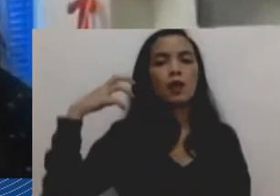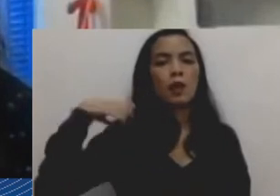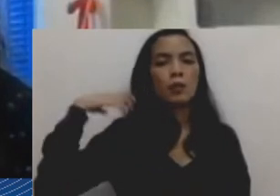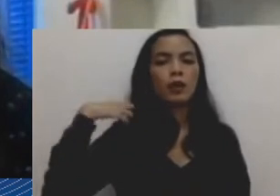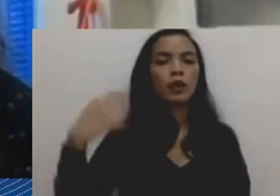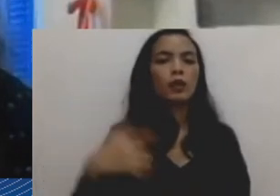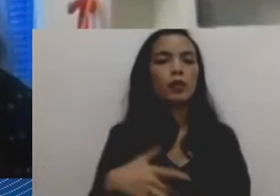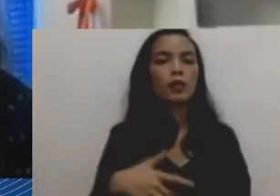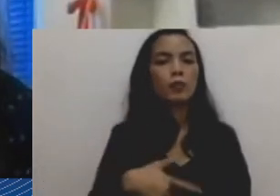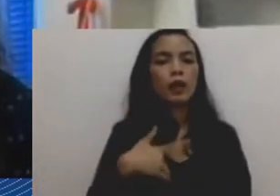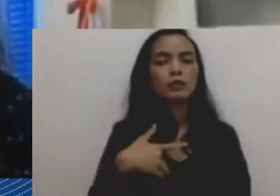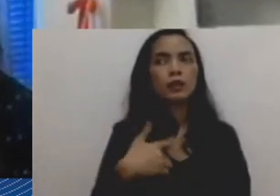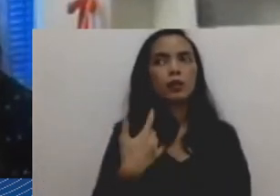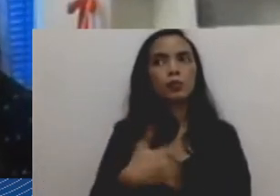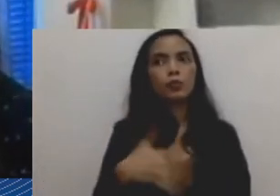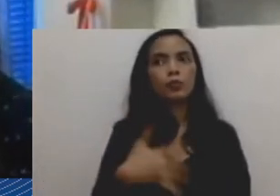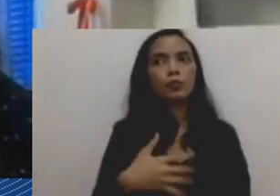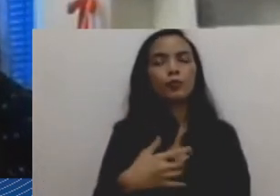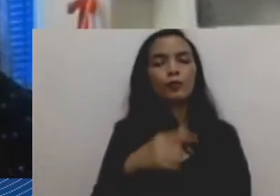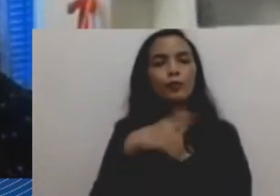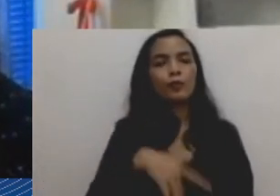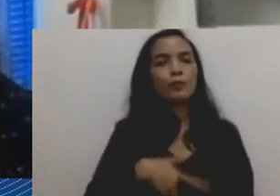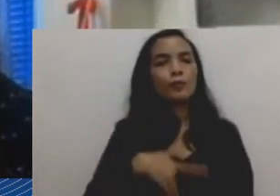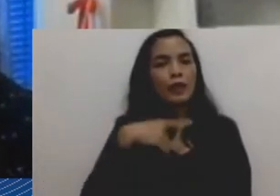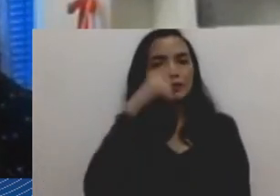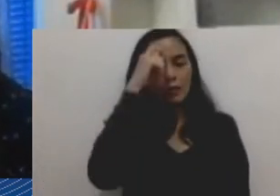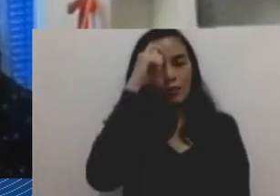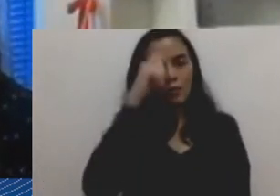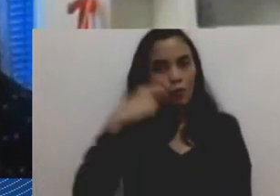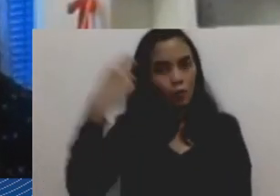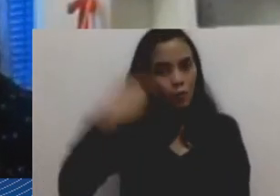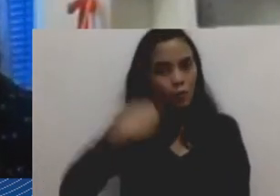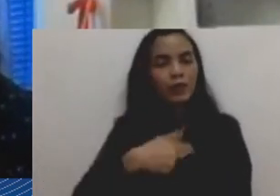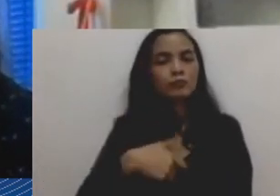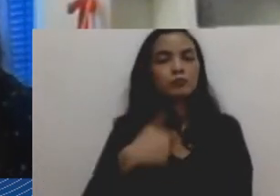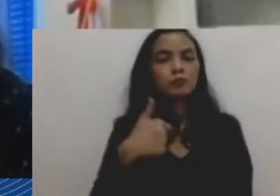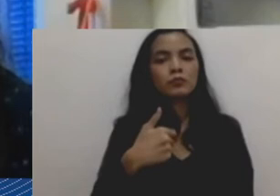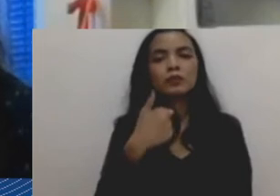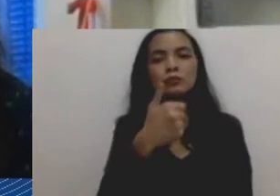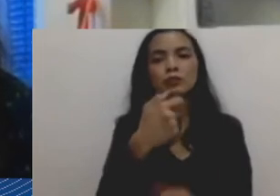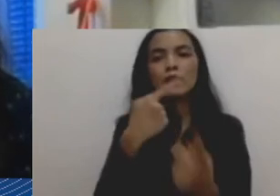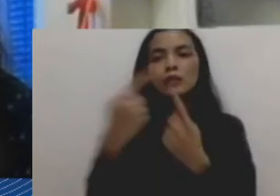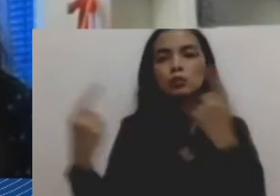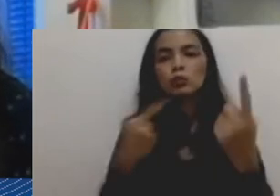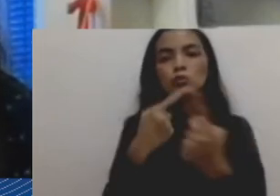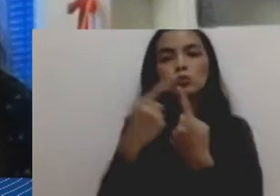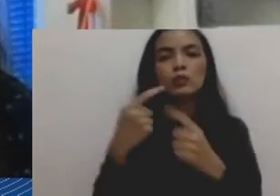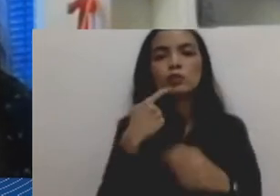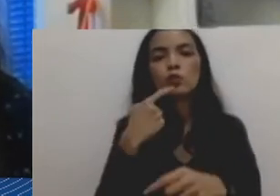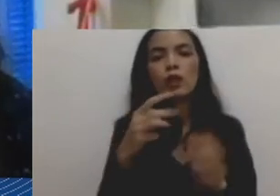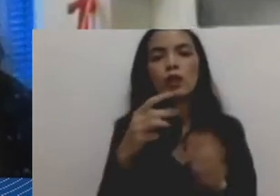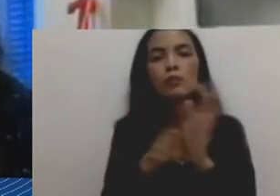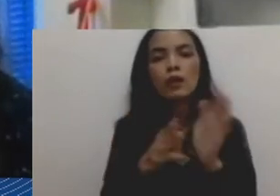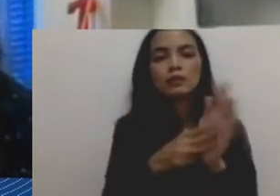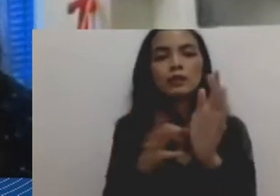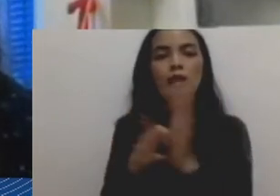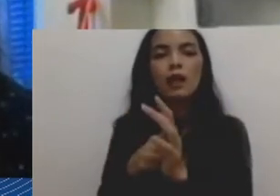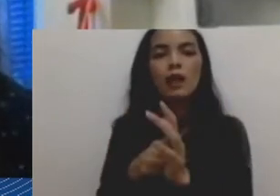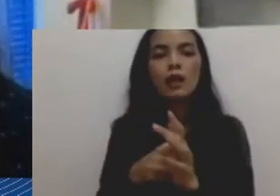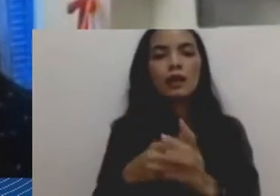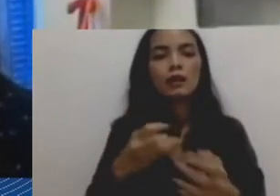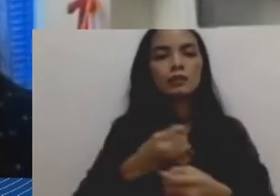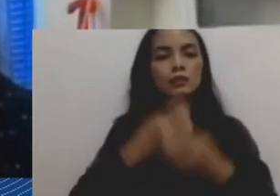to be sitting with you all from Indonesia and to be having a discussion on an issue that is obviously